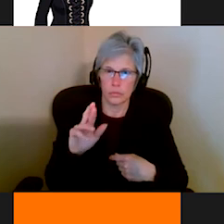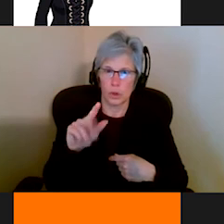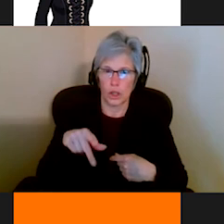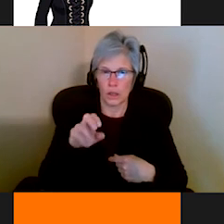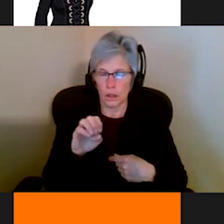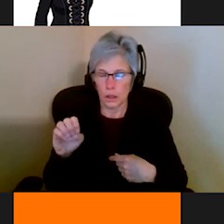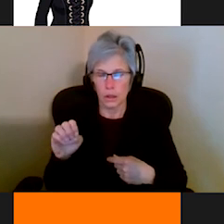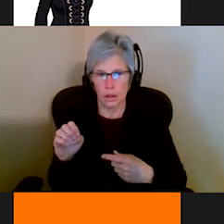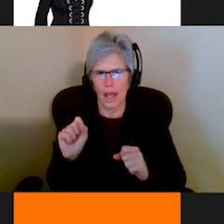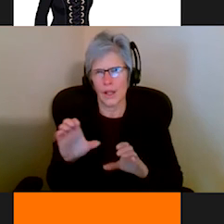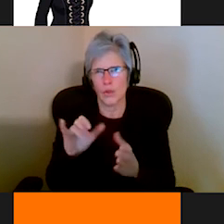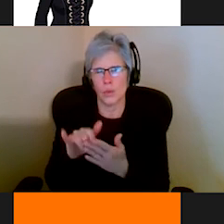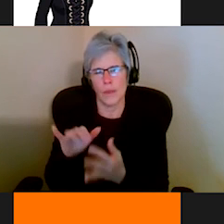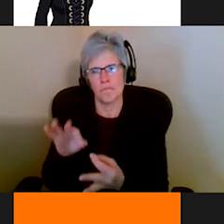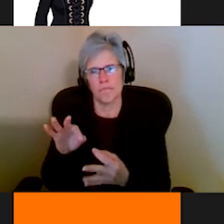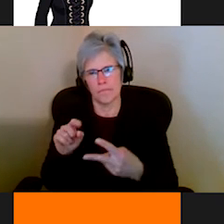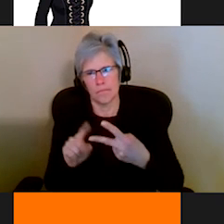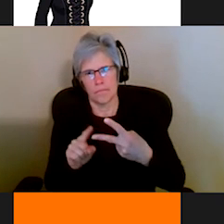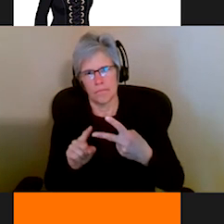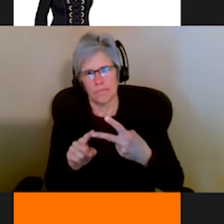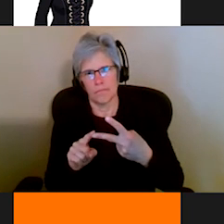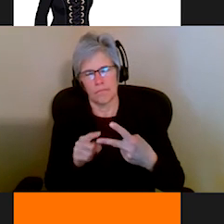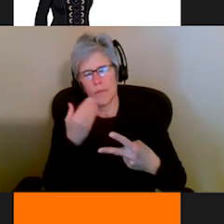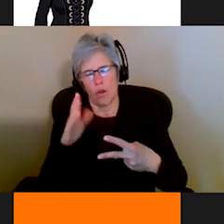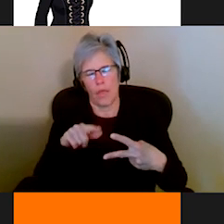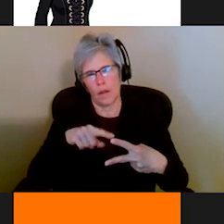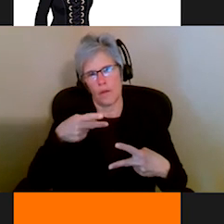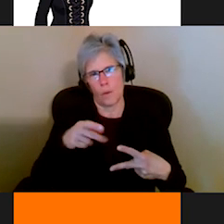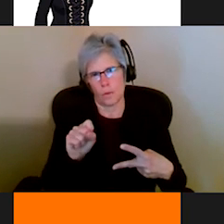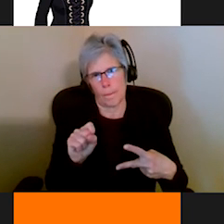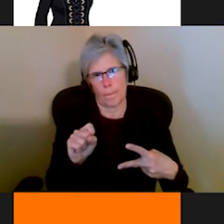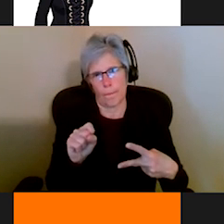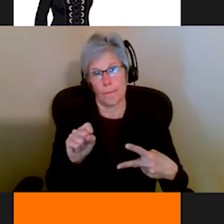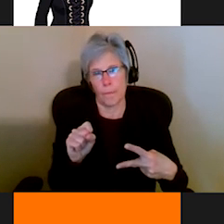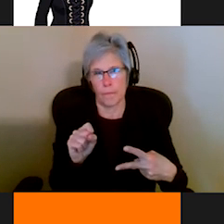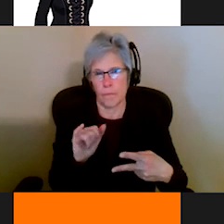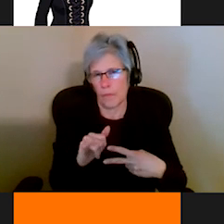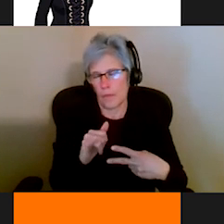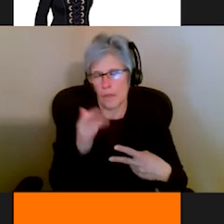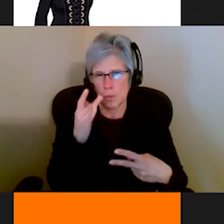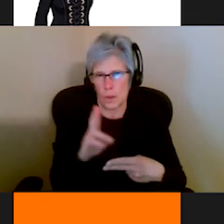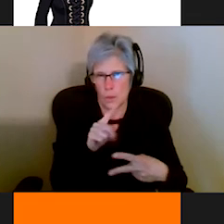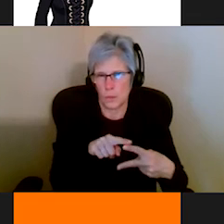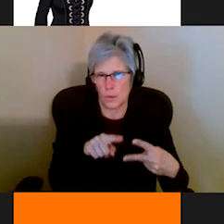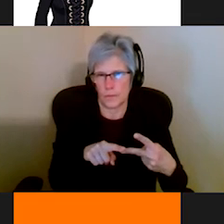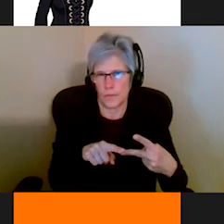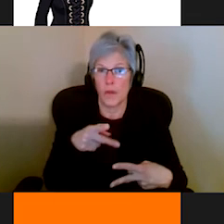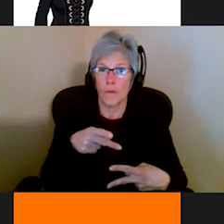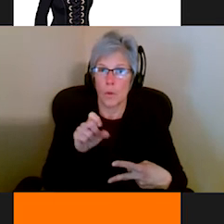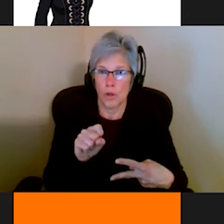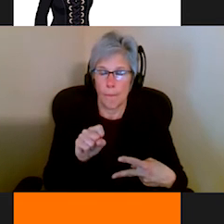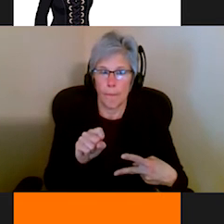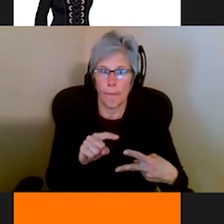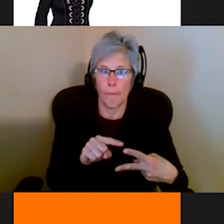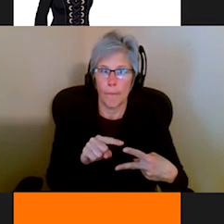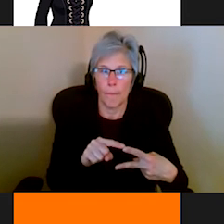clearly, more so in Illustrator than in Photoshop. So that's pretty much what I use those for. Photoshop is for like the